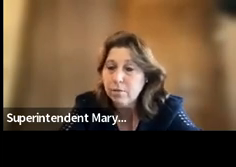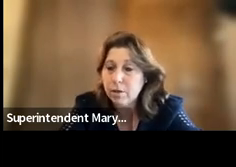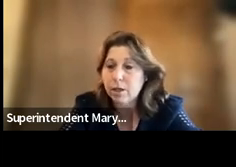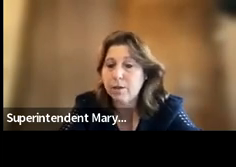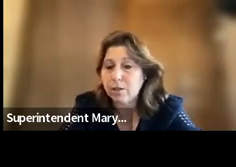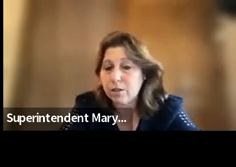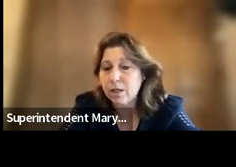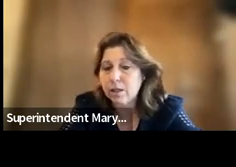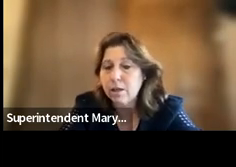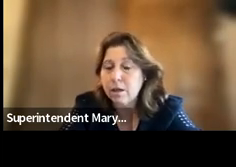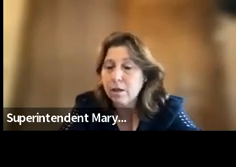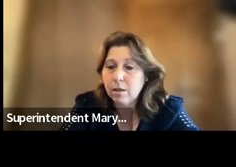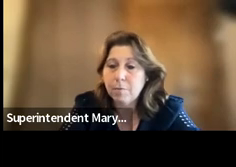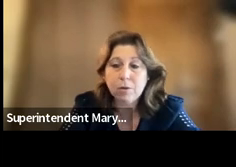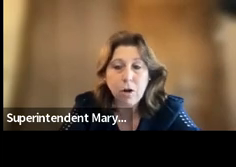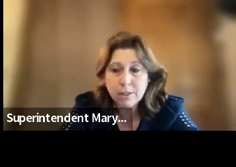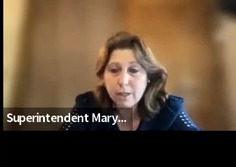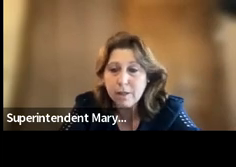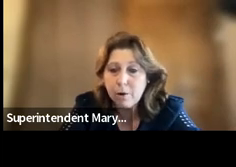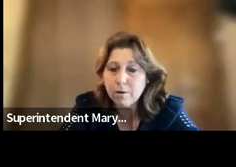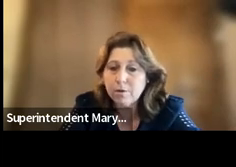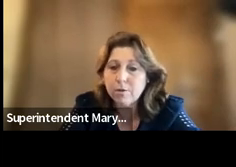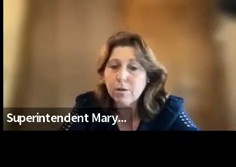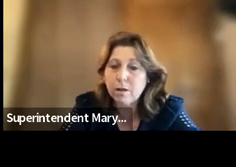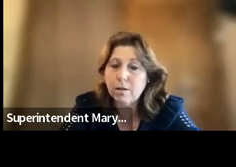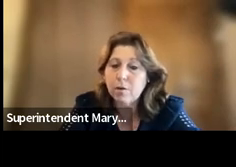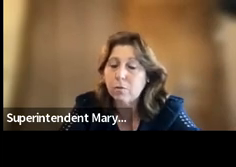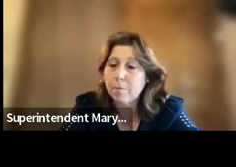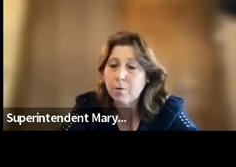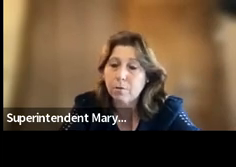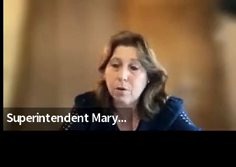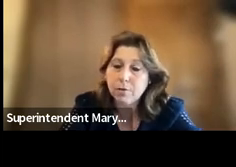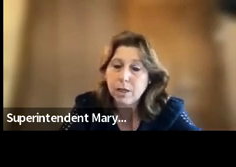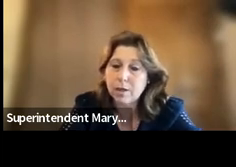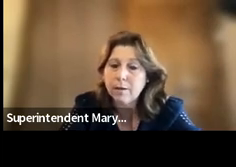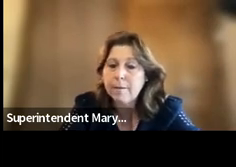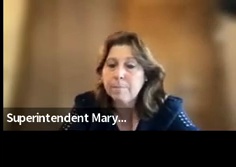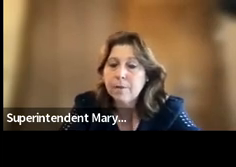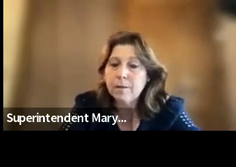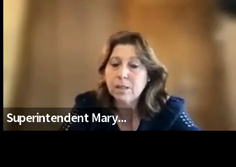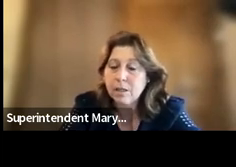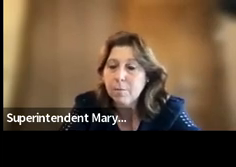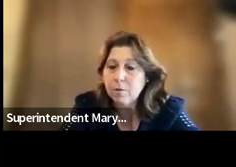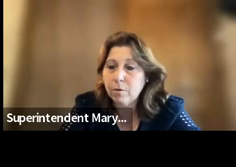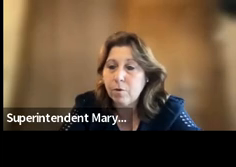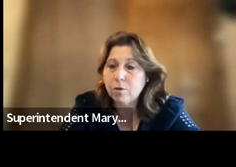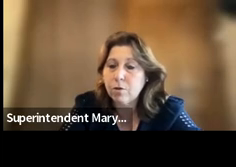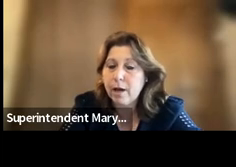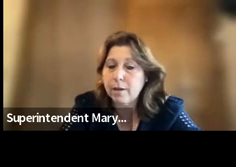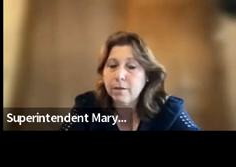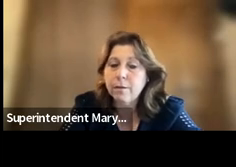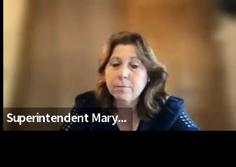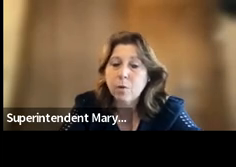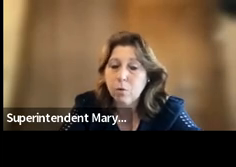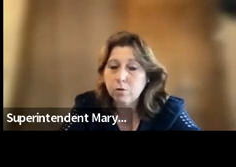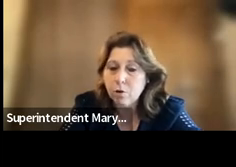reservation and courageous sailing they've been long-standing partners and they hold their programs off site this summer we've